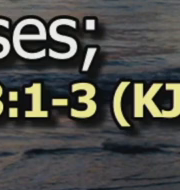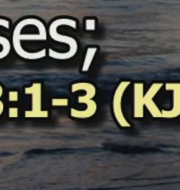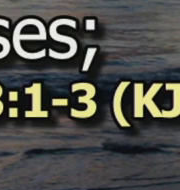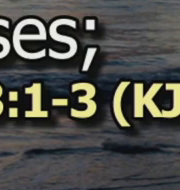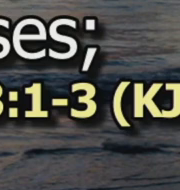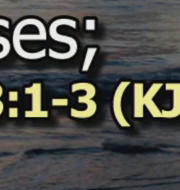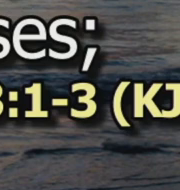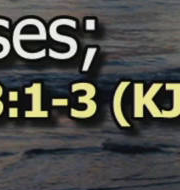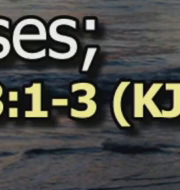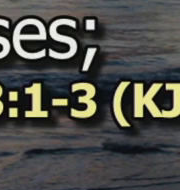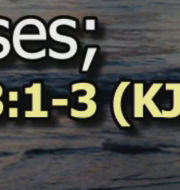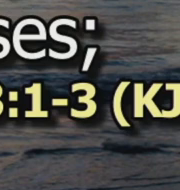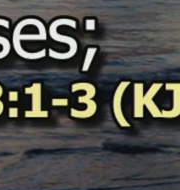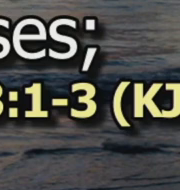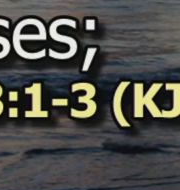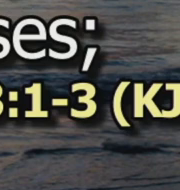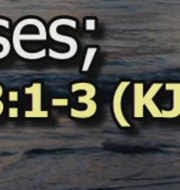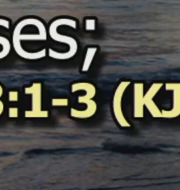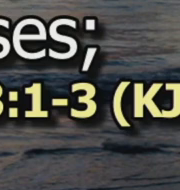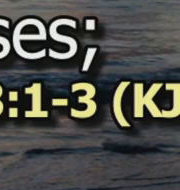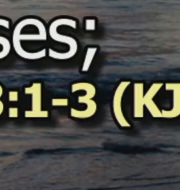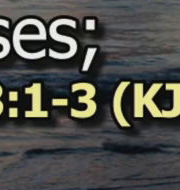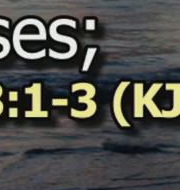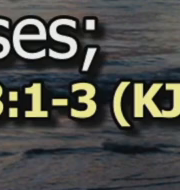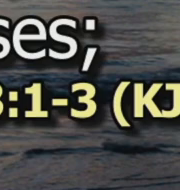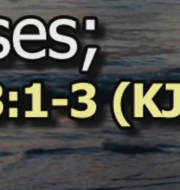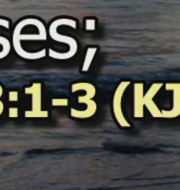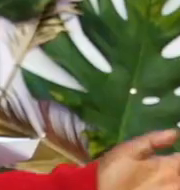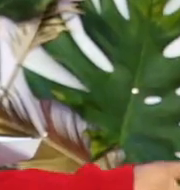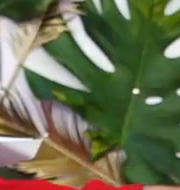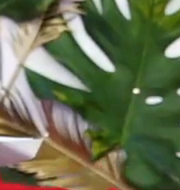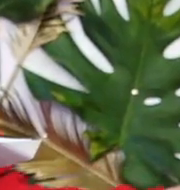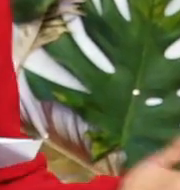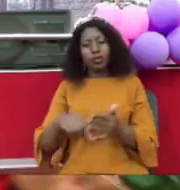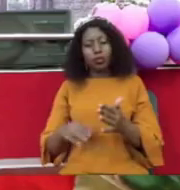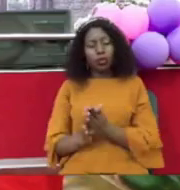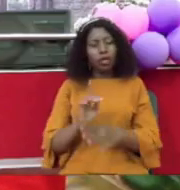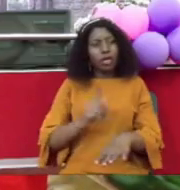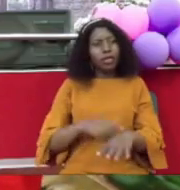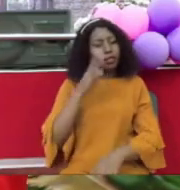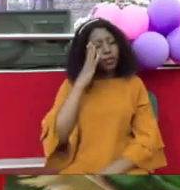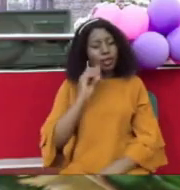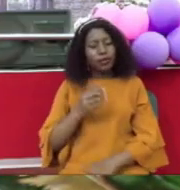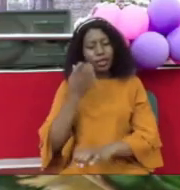heals all your diseases. In other words, even when you are going through difficult moments,